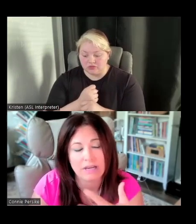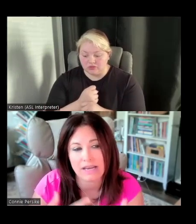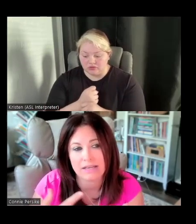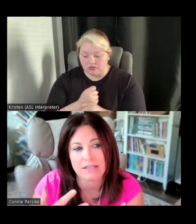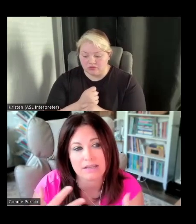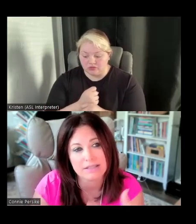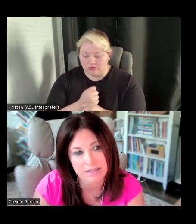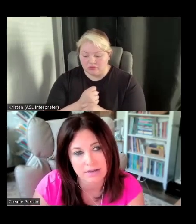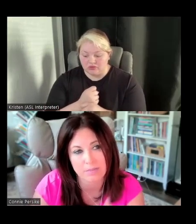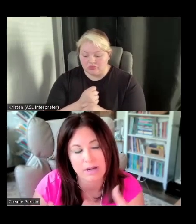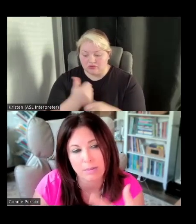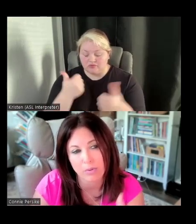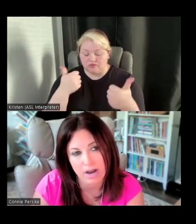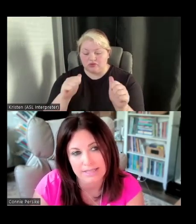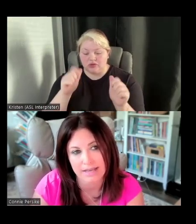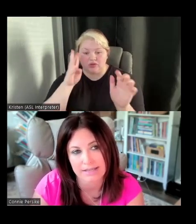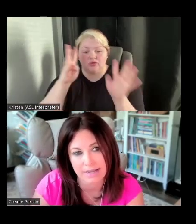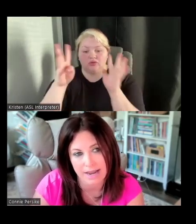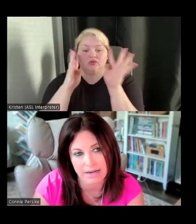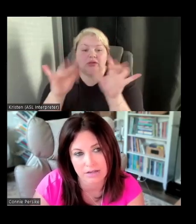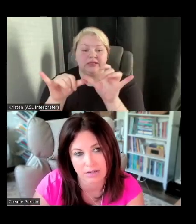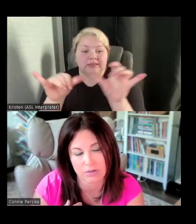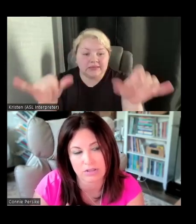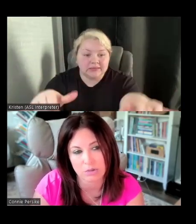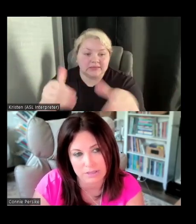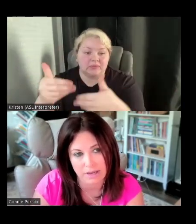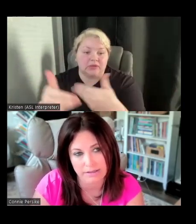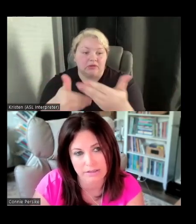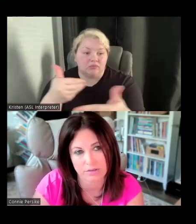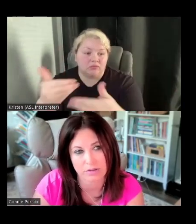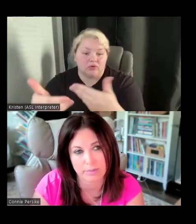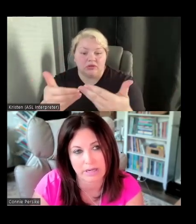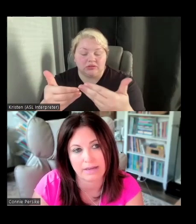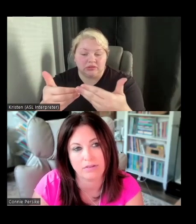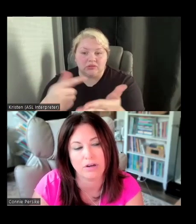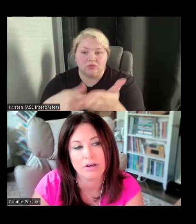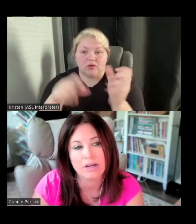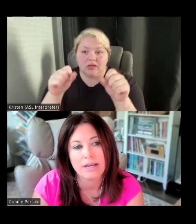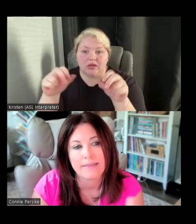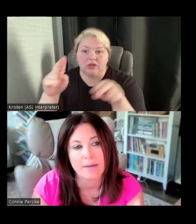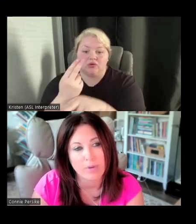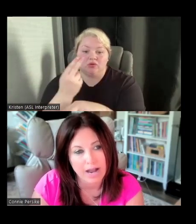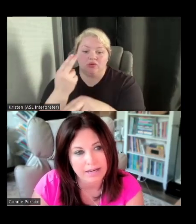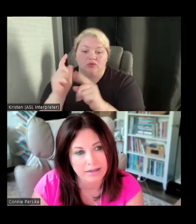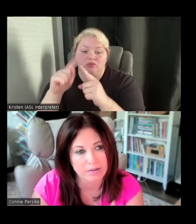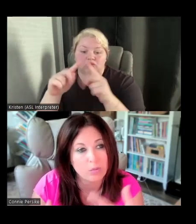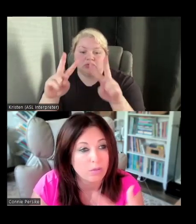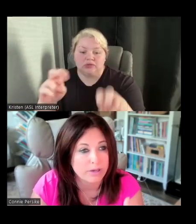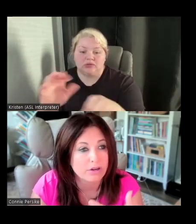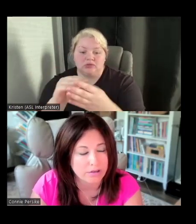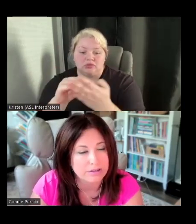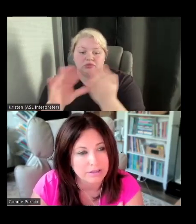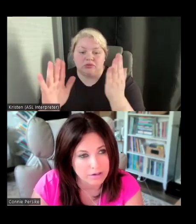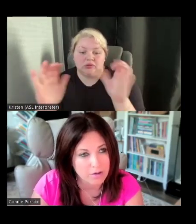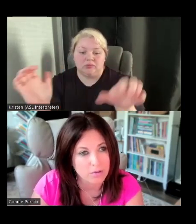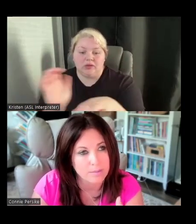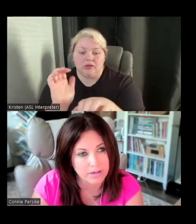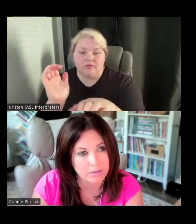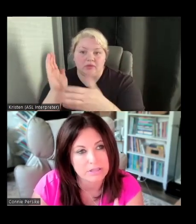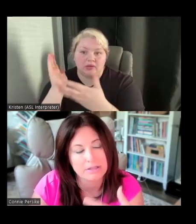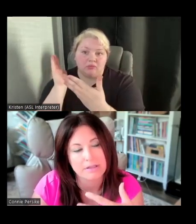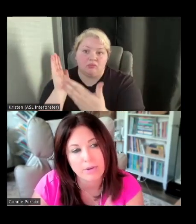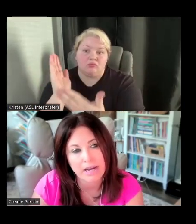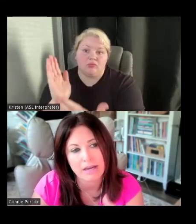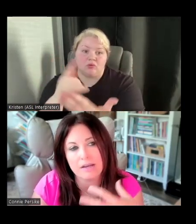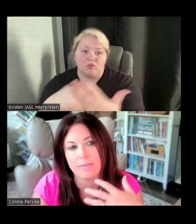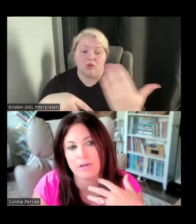to create a system and a process that I could use to assess student behavior that brought in what we currently know